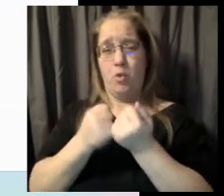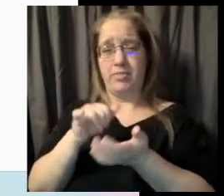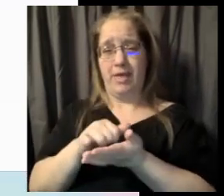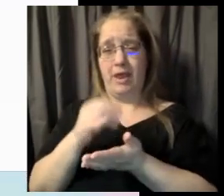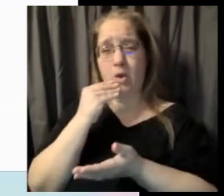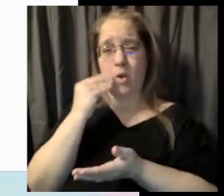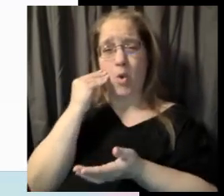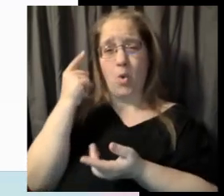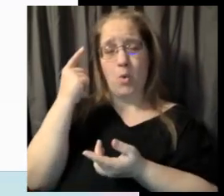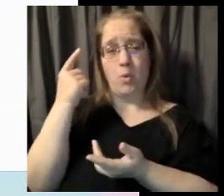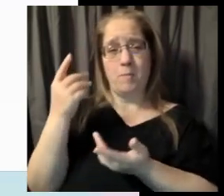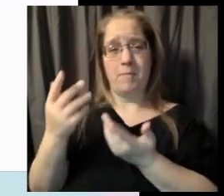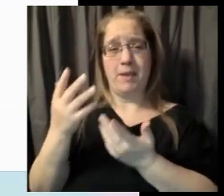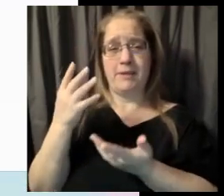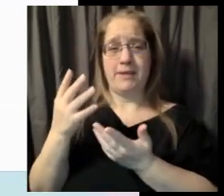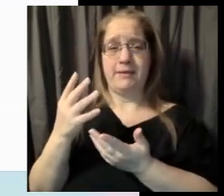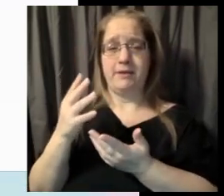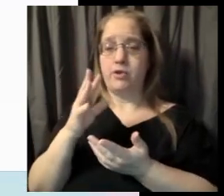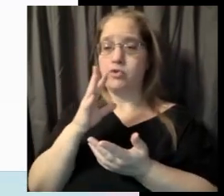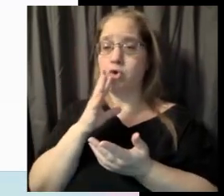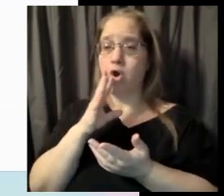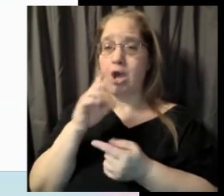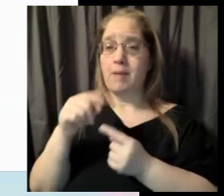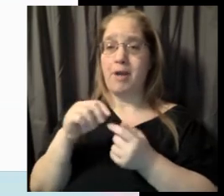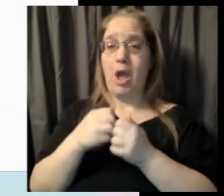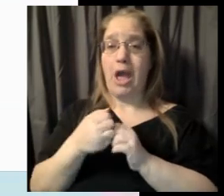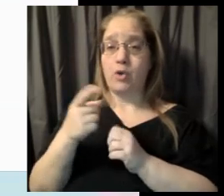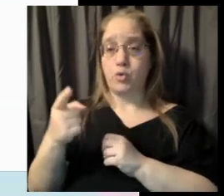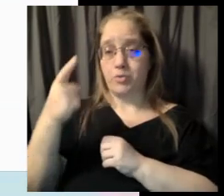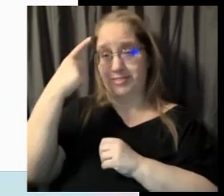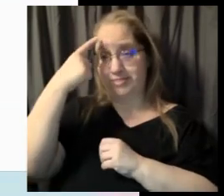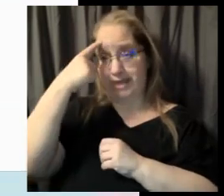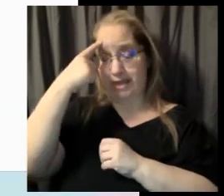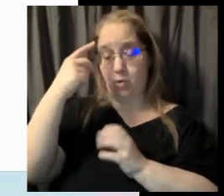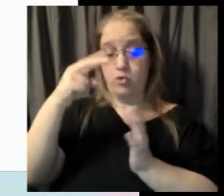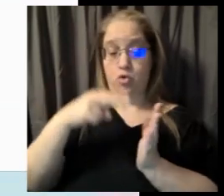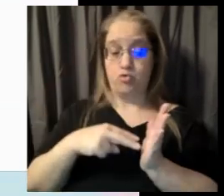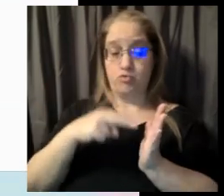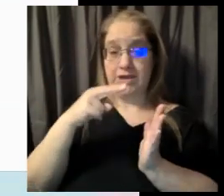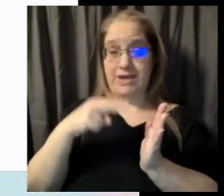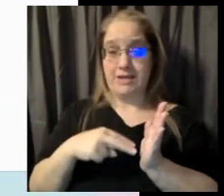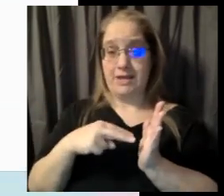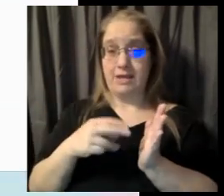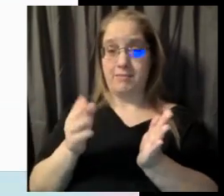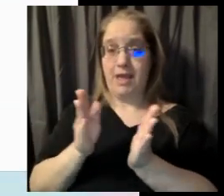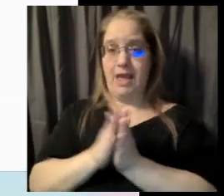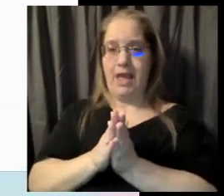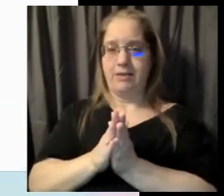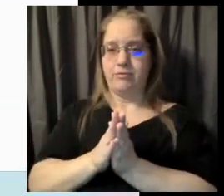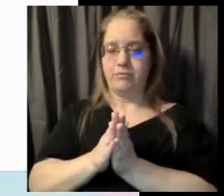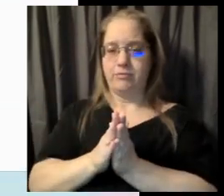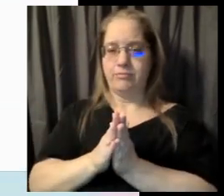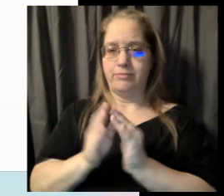might consider talking about our thinking. When reading, you might ask explicit